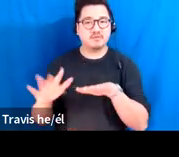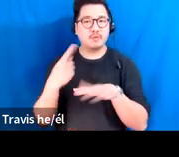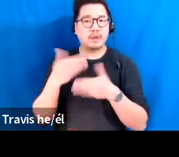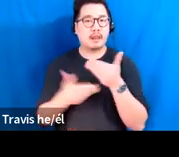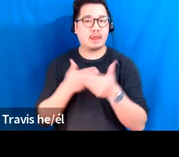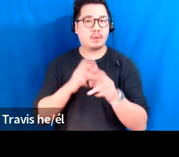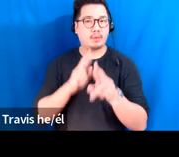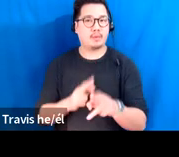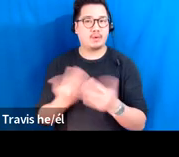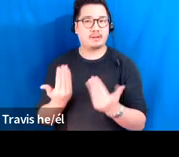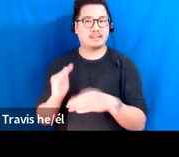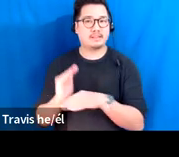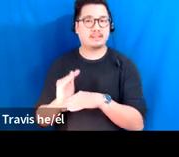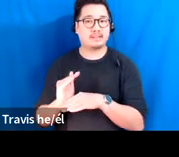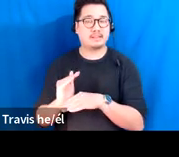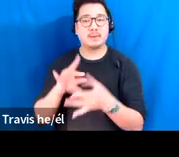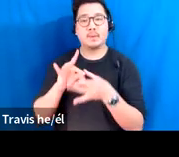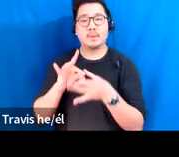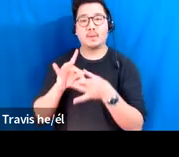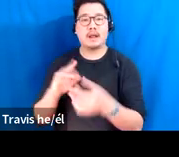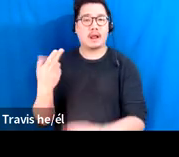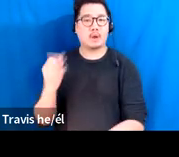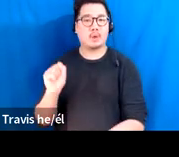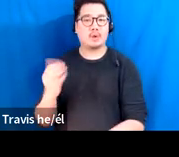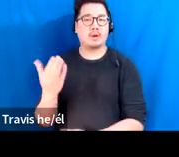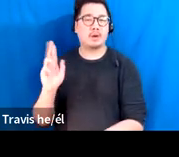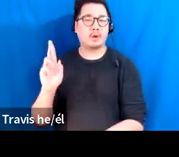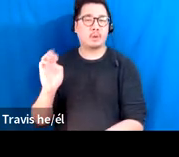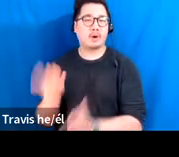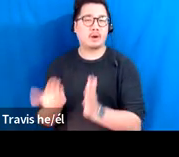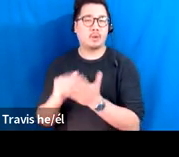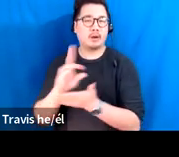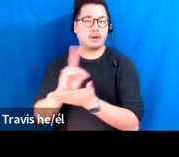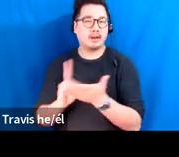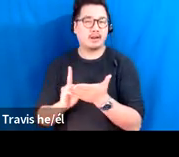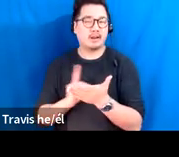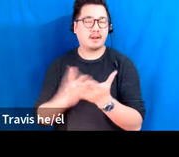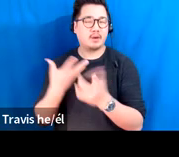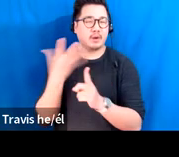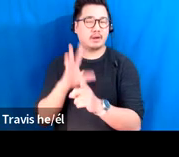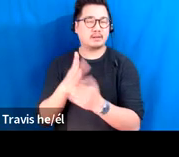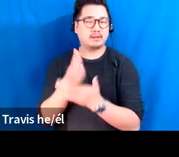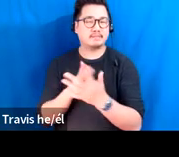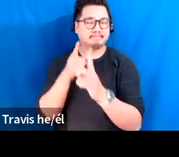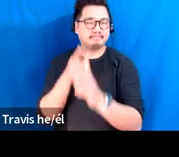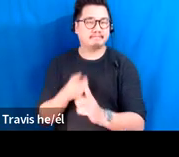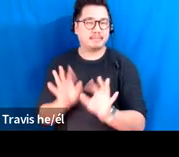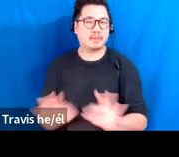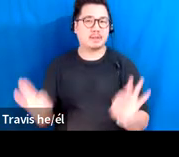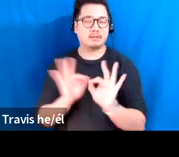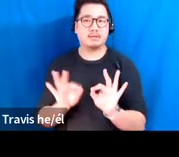evening on high school redesign i want to highlight a few important points that are critical to our strategy to